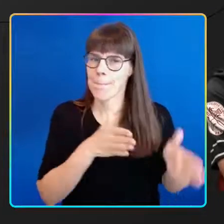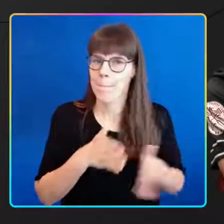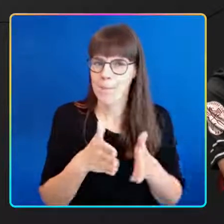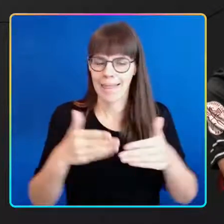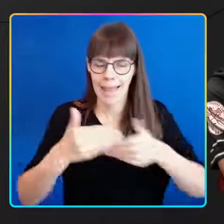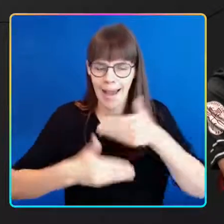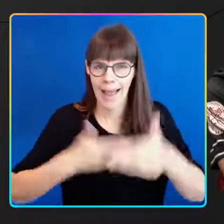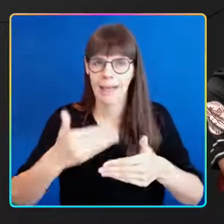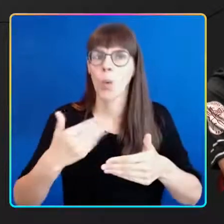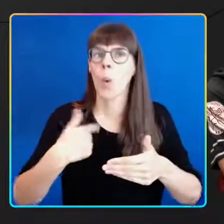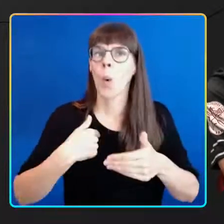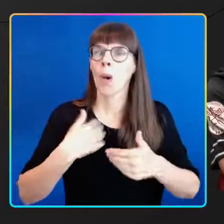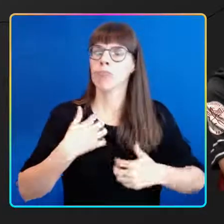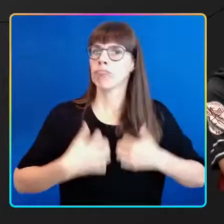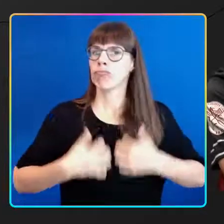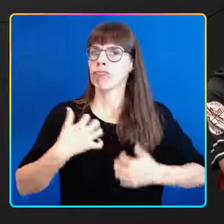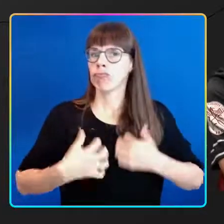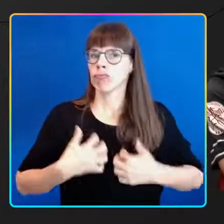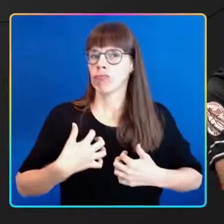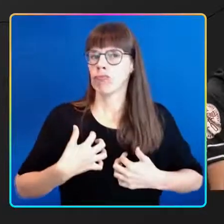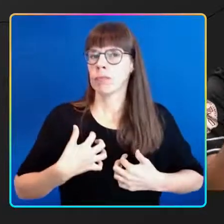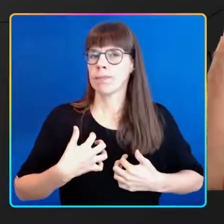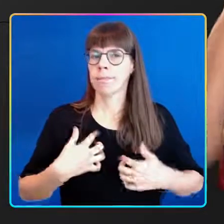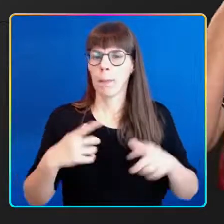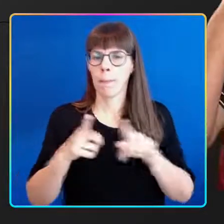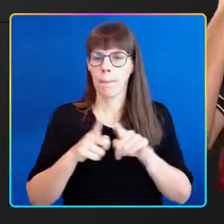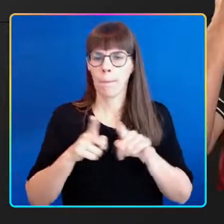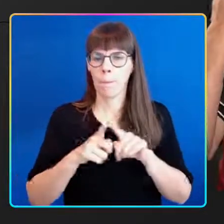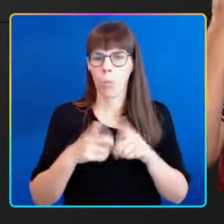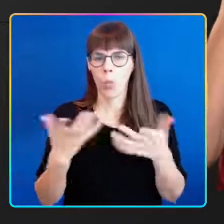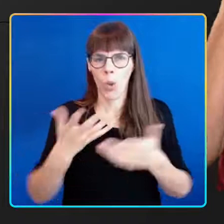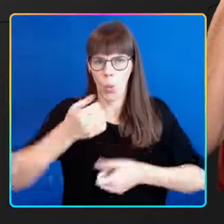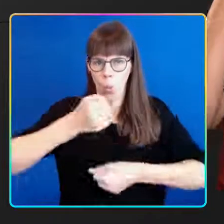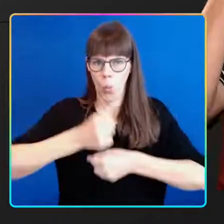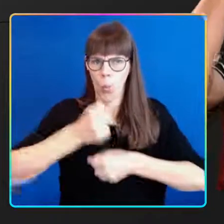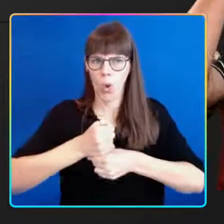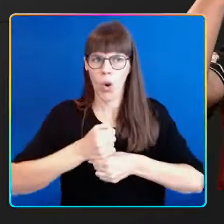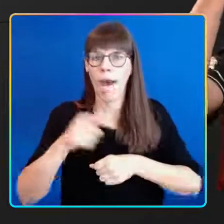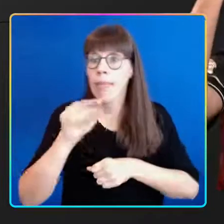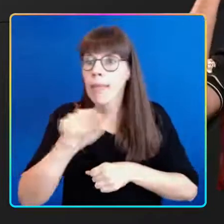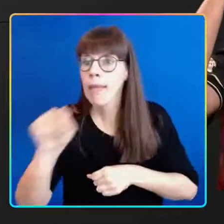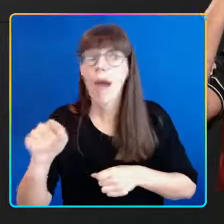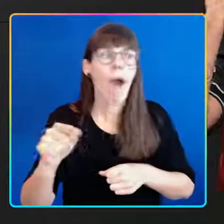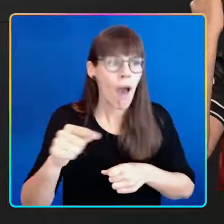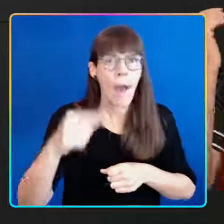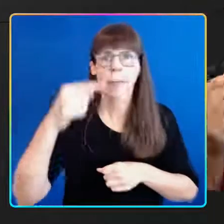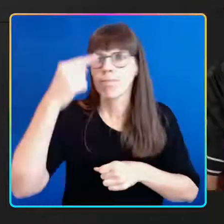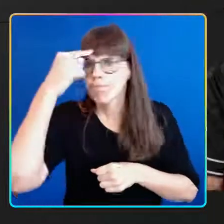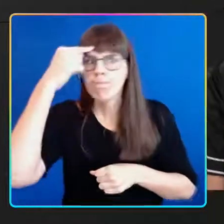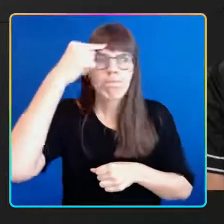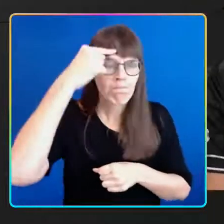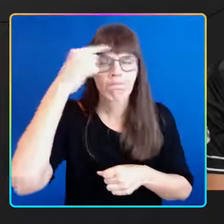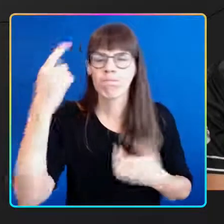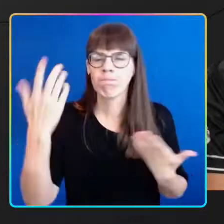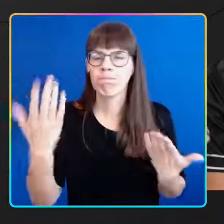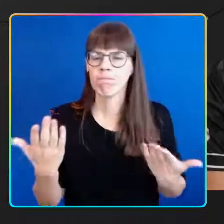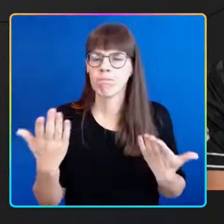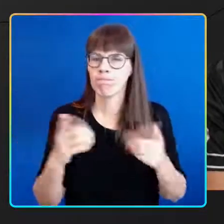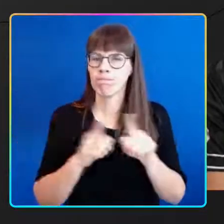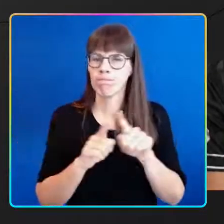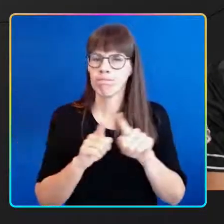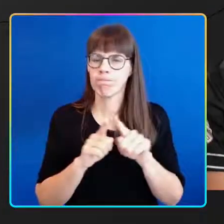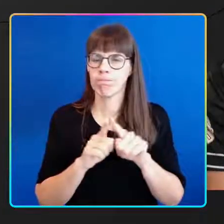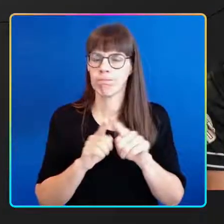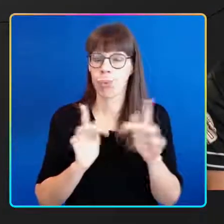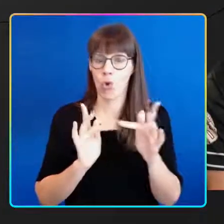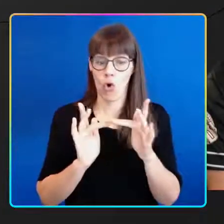for us to all keep up to date with what we're working on. Do you think in a virtual world, and we're all connecting